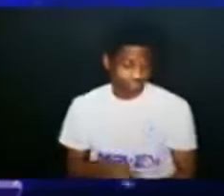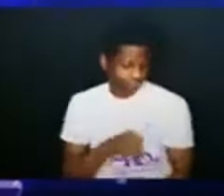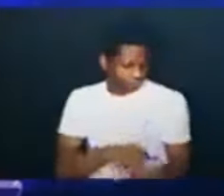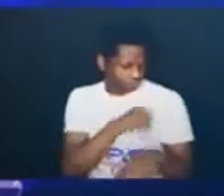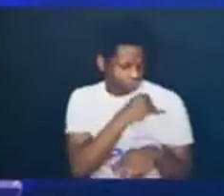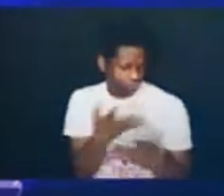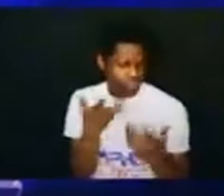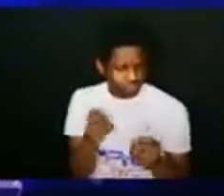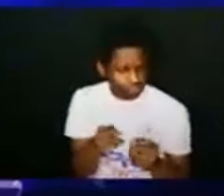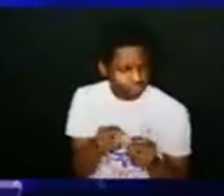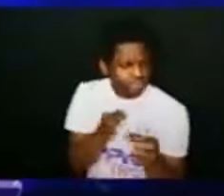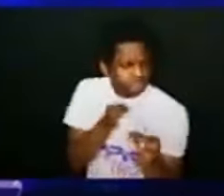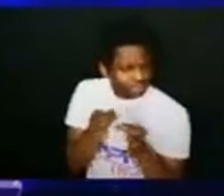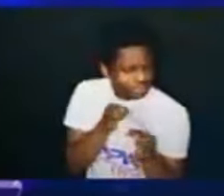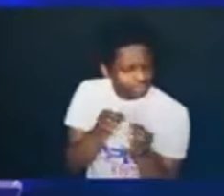meaning of Matthew